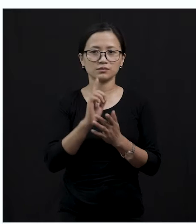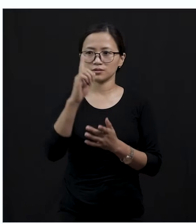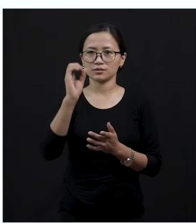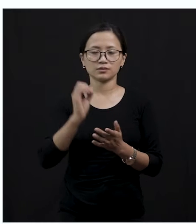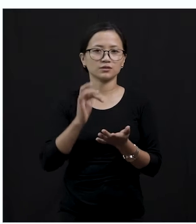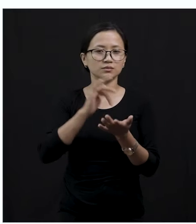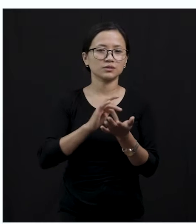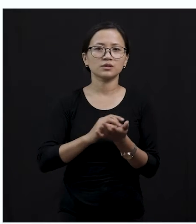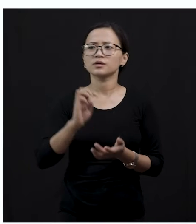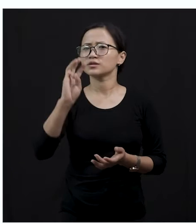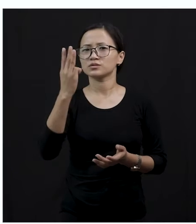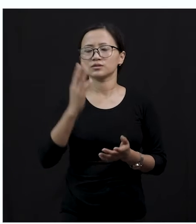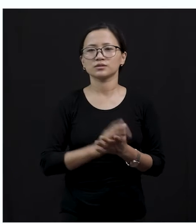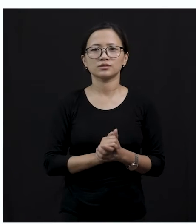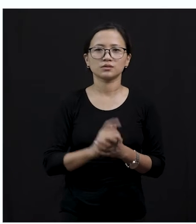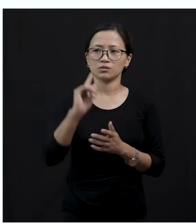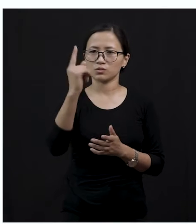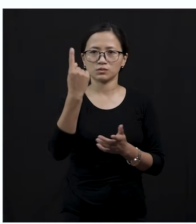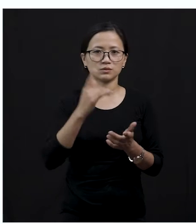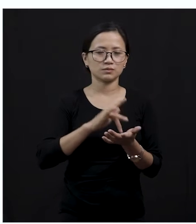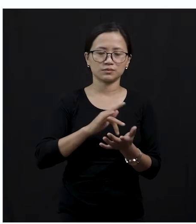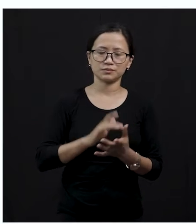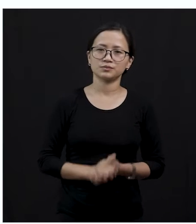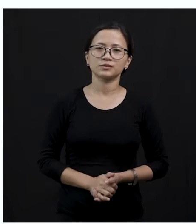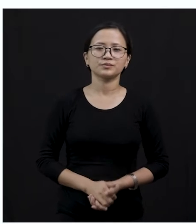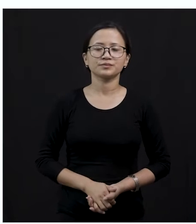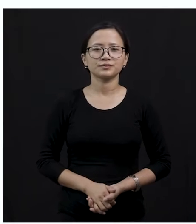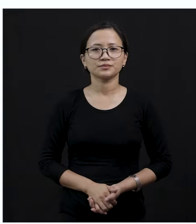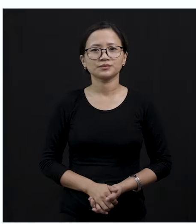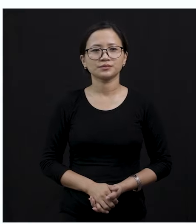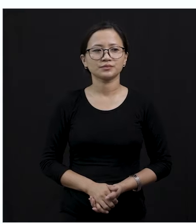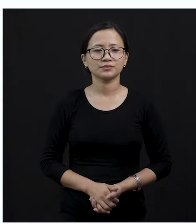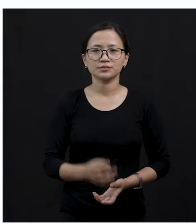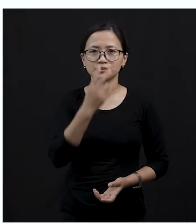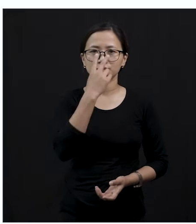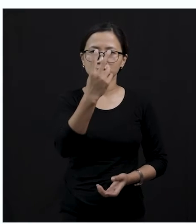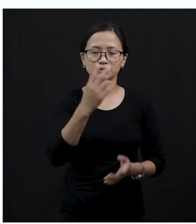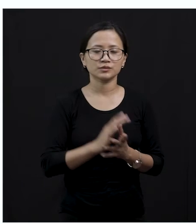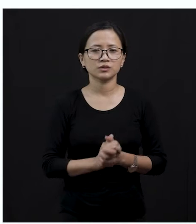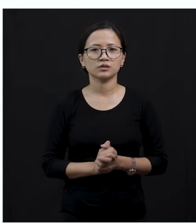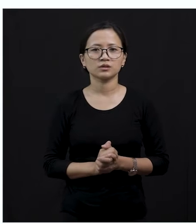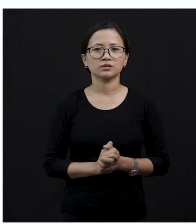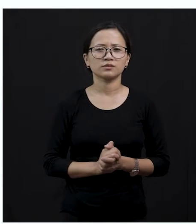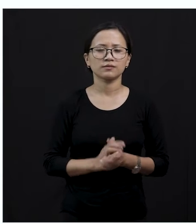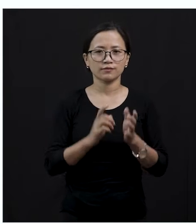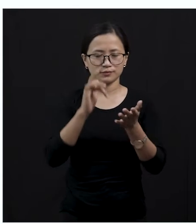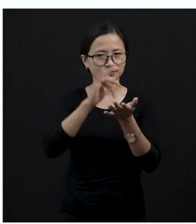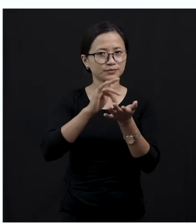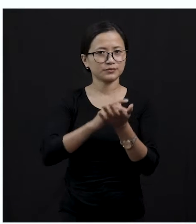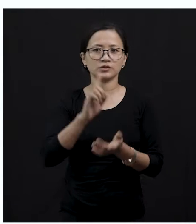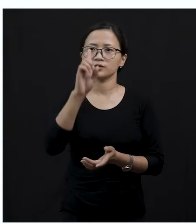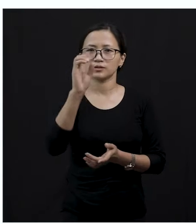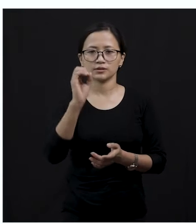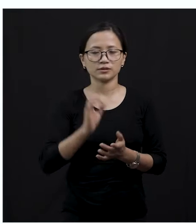place and 3 is in ones place. Okay, so let's look at the first place, that is